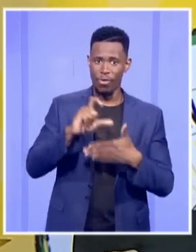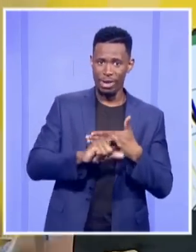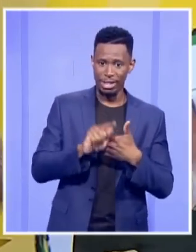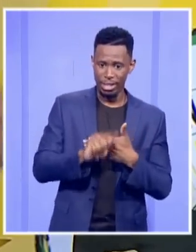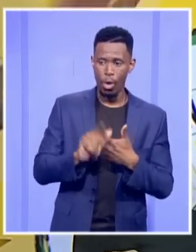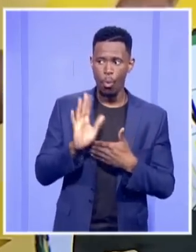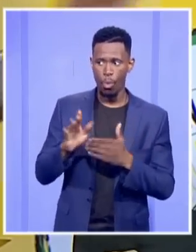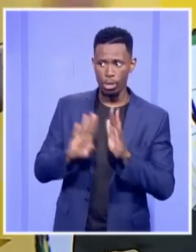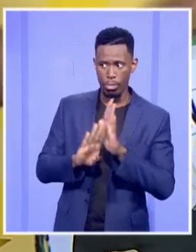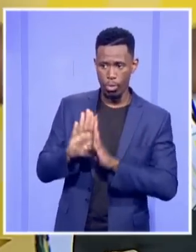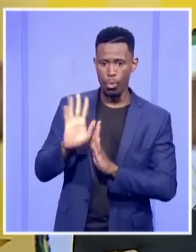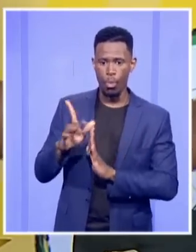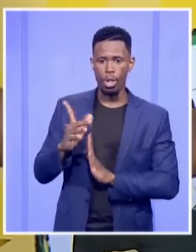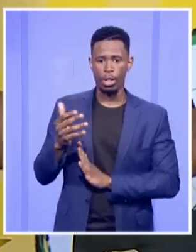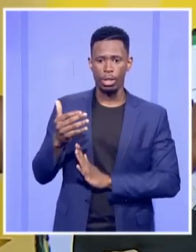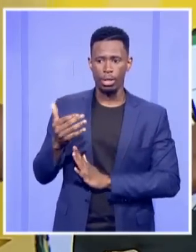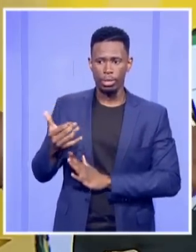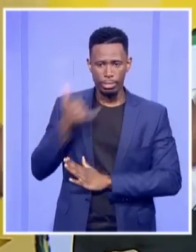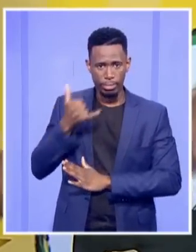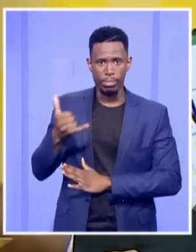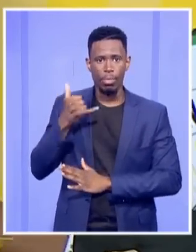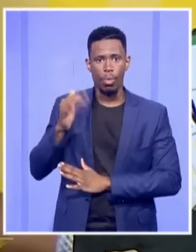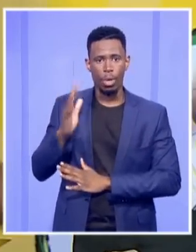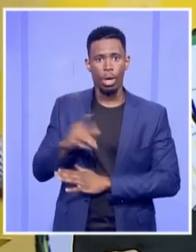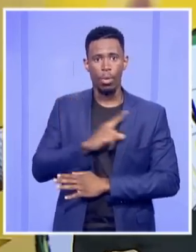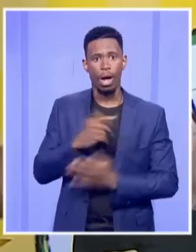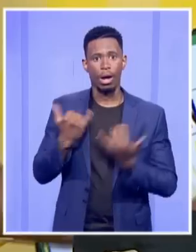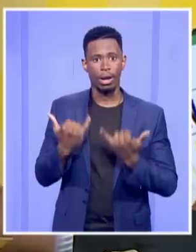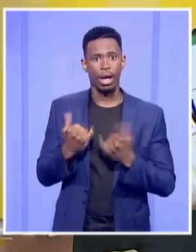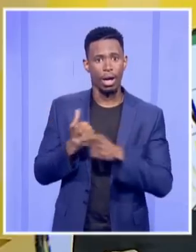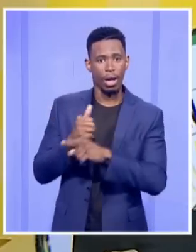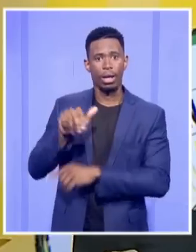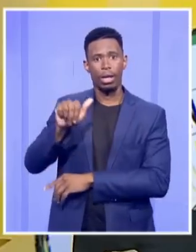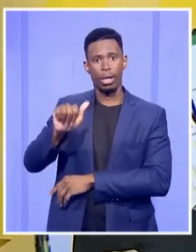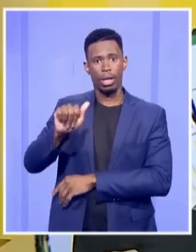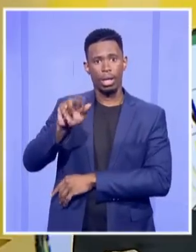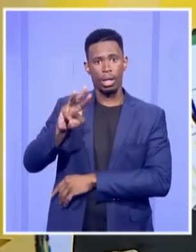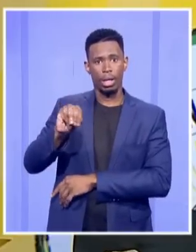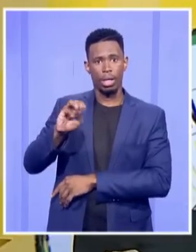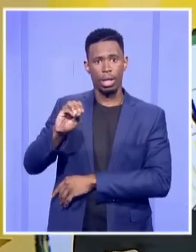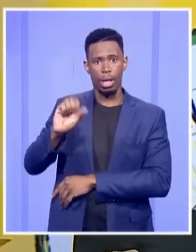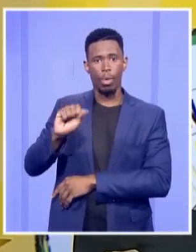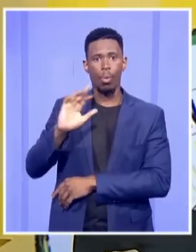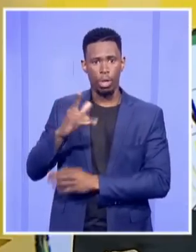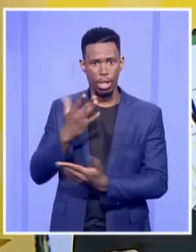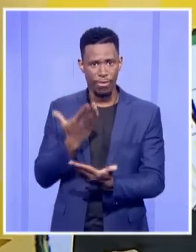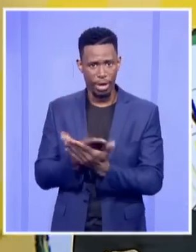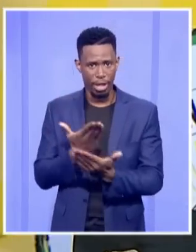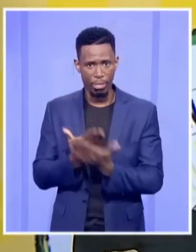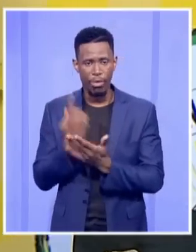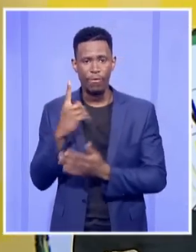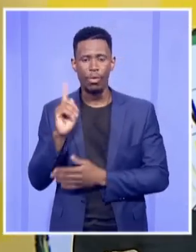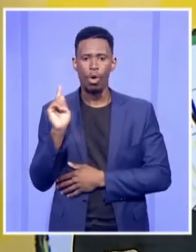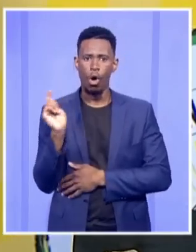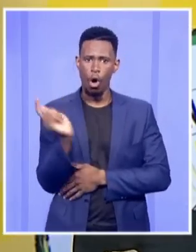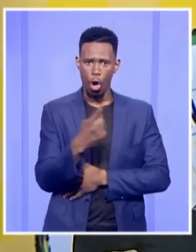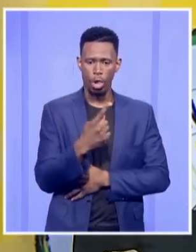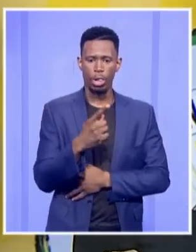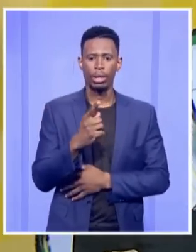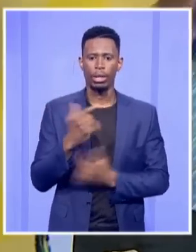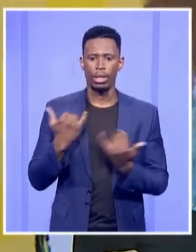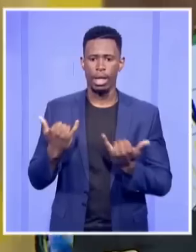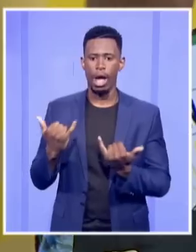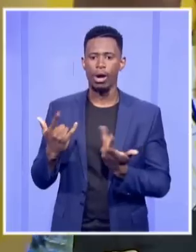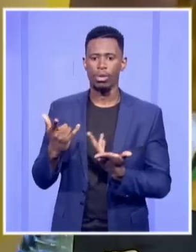So I've passed the message. Amos now knows he's going to be available for all of you. But the media relations